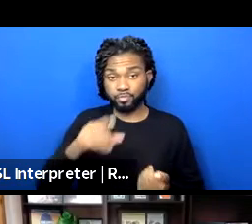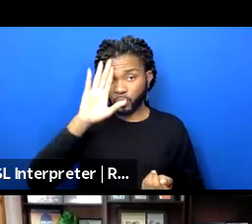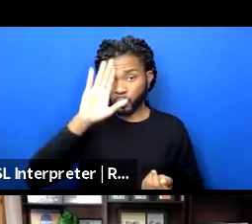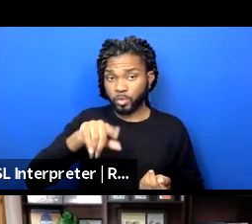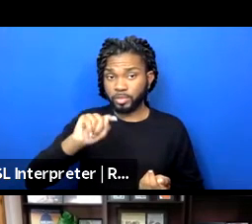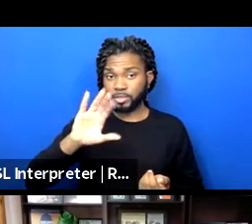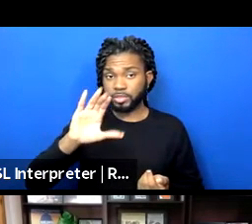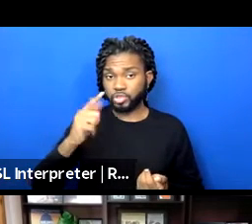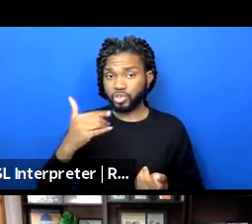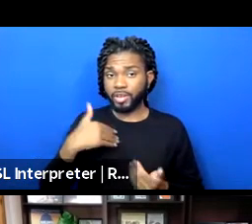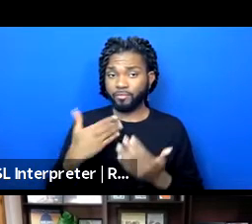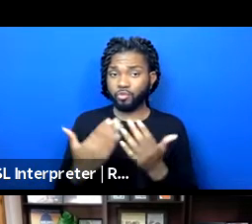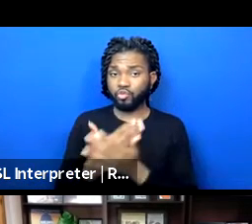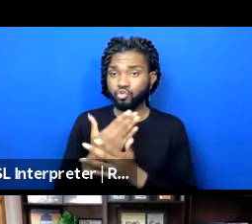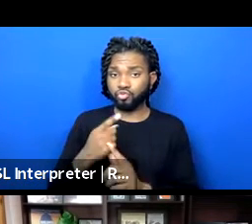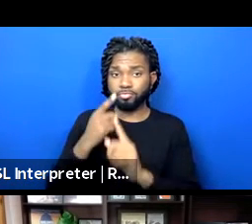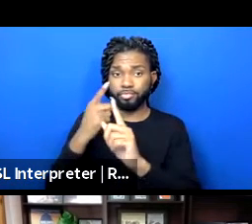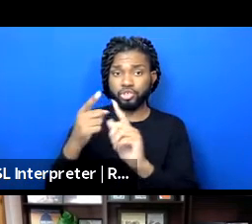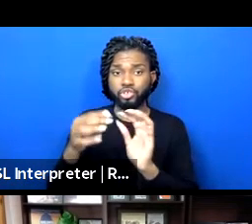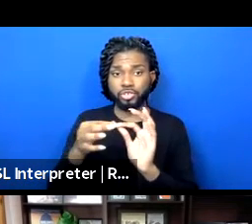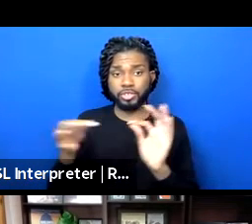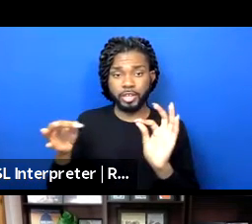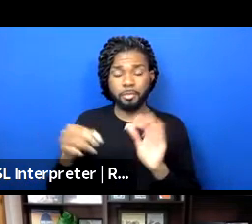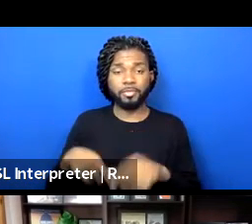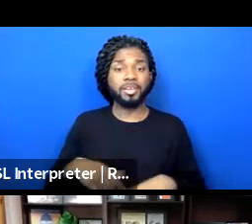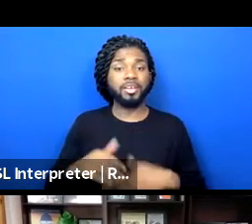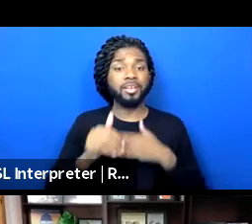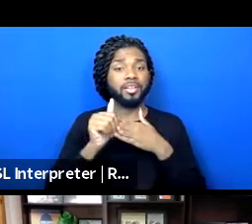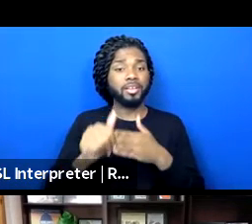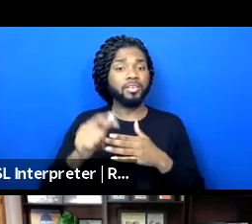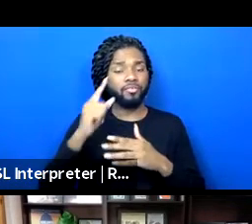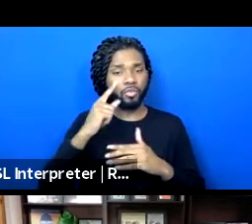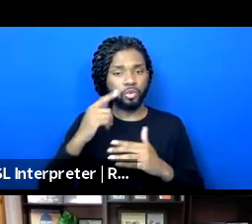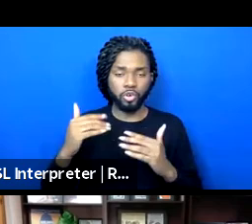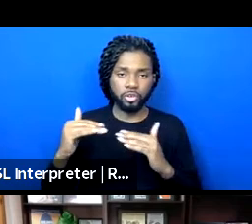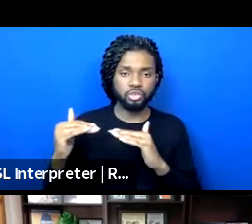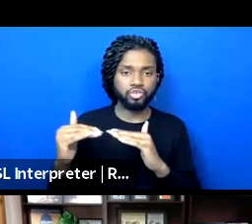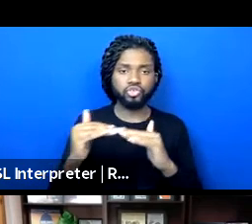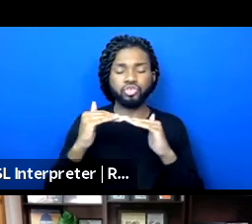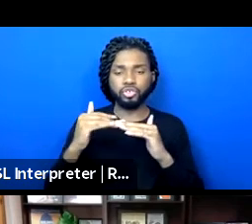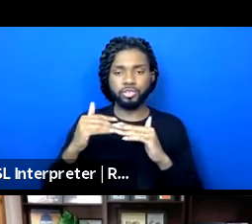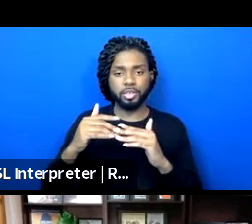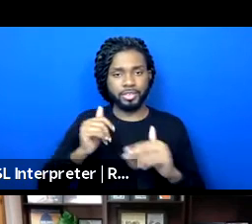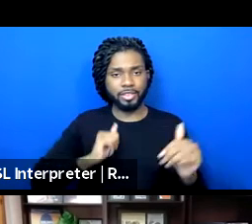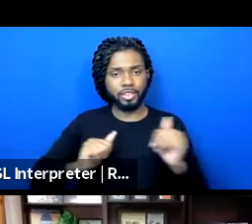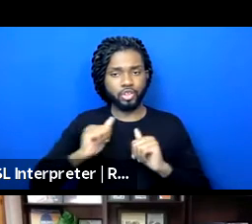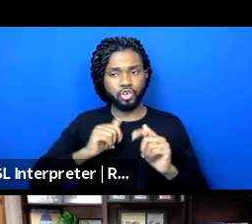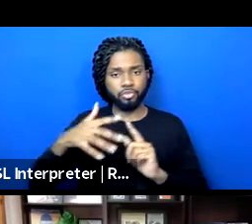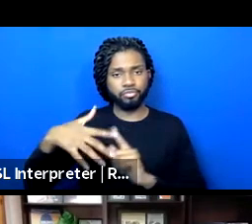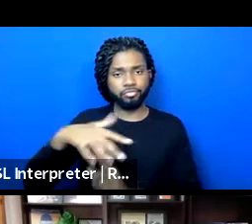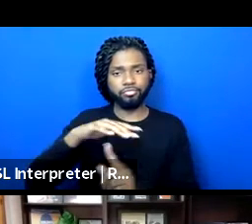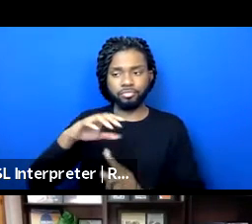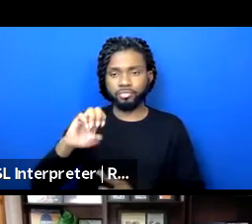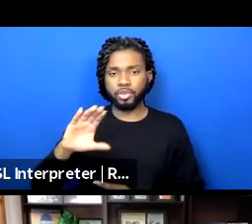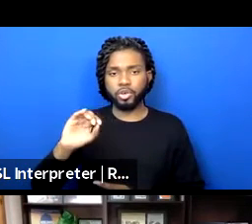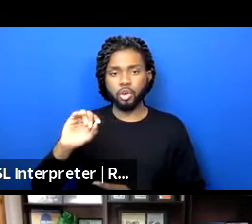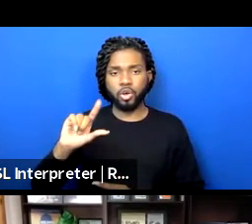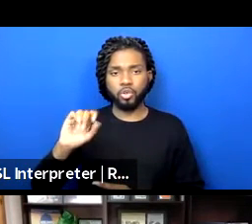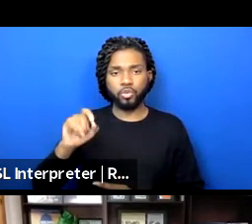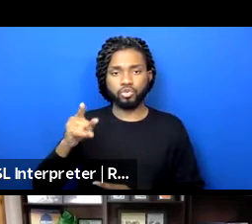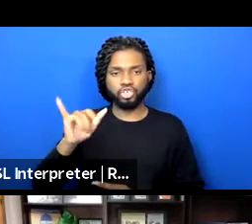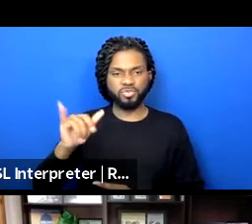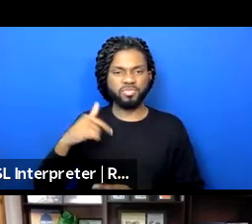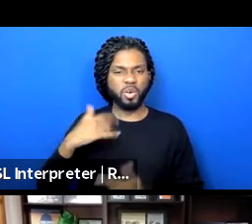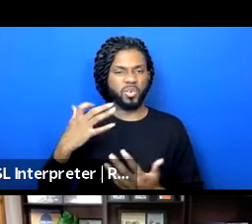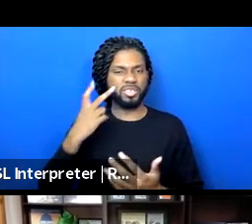mission statement to lead for a just and thriving theater ecology And I really want that to show up in our